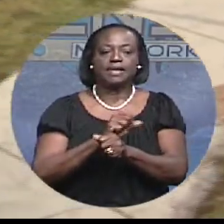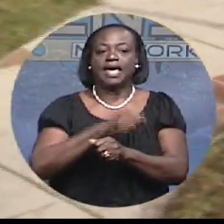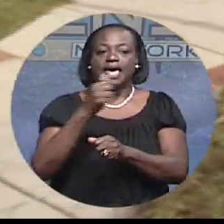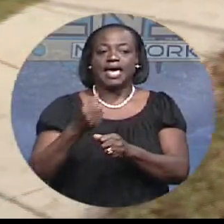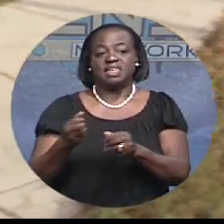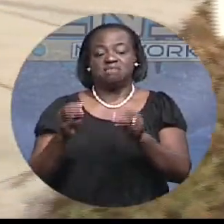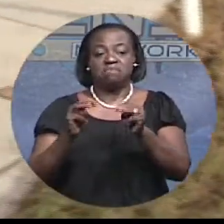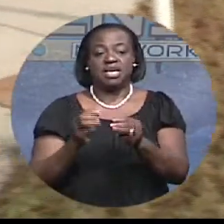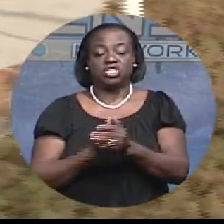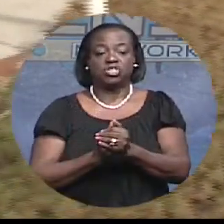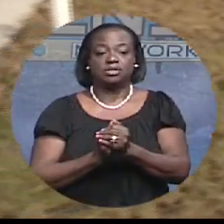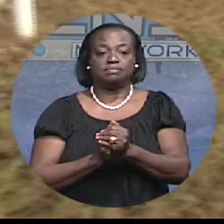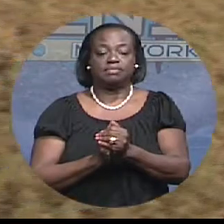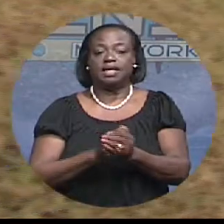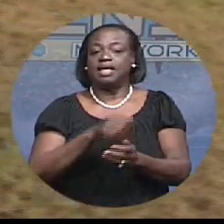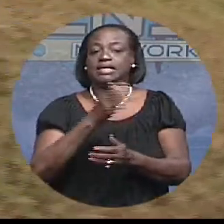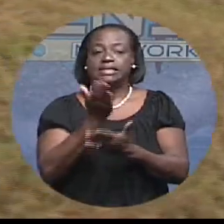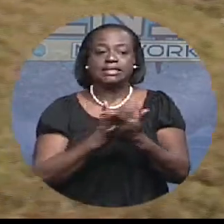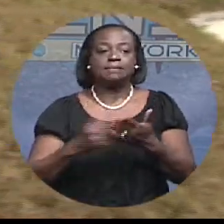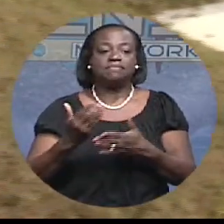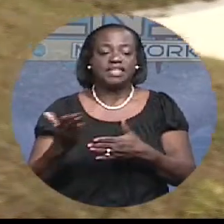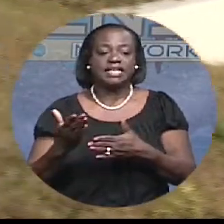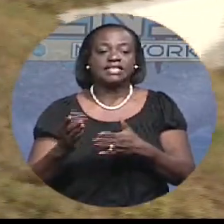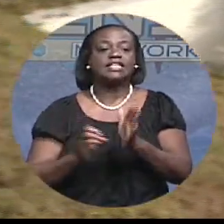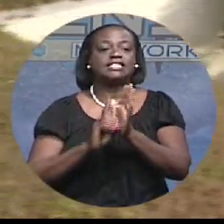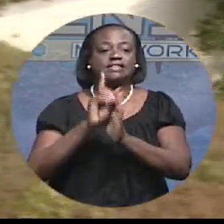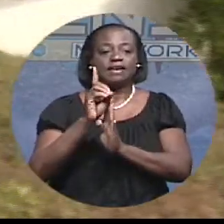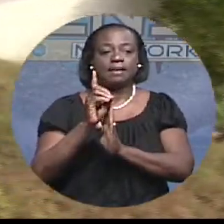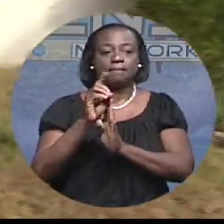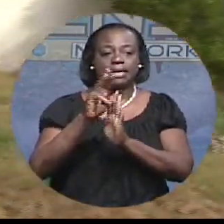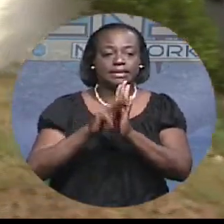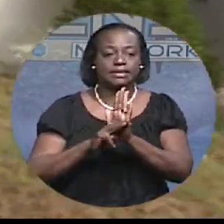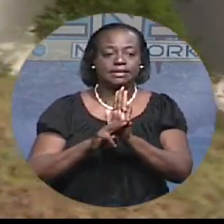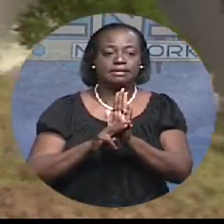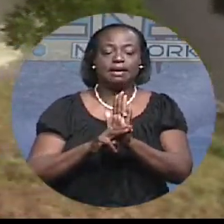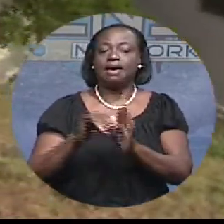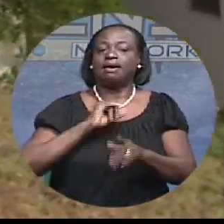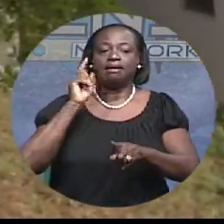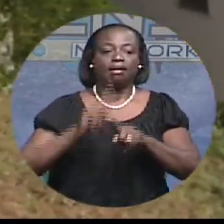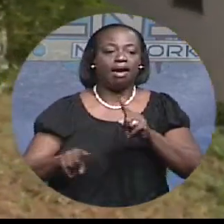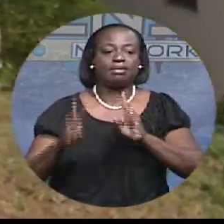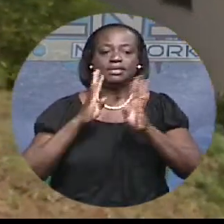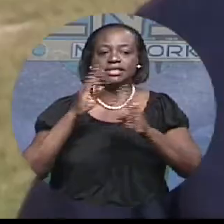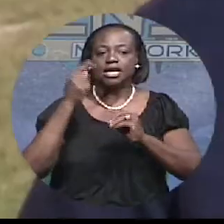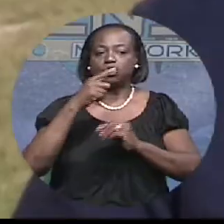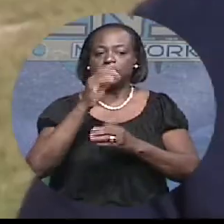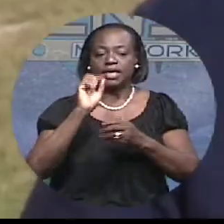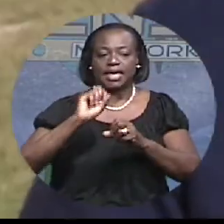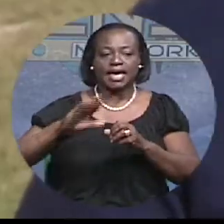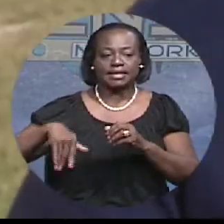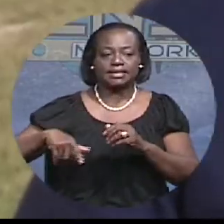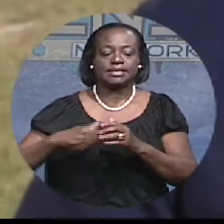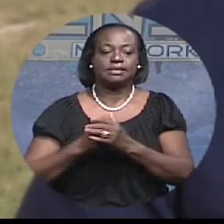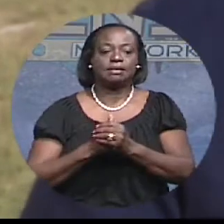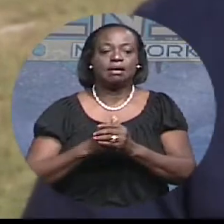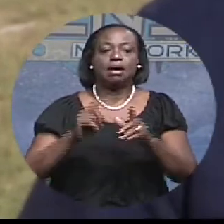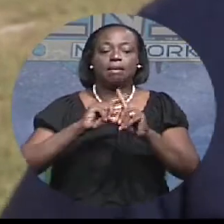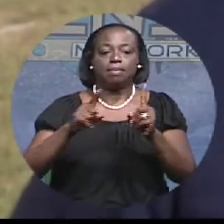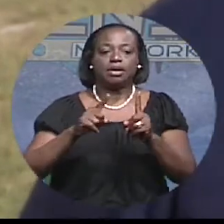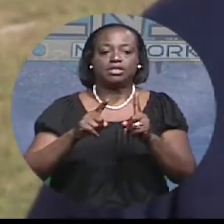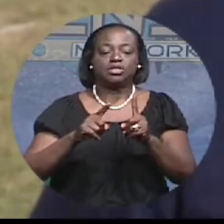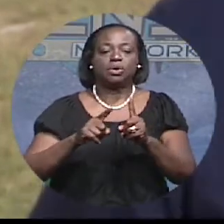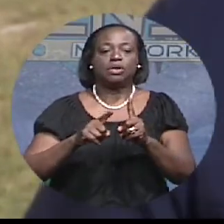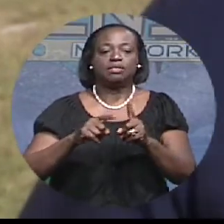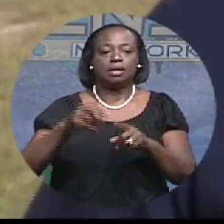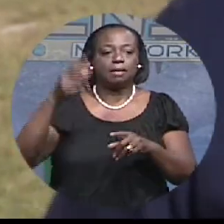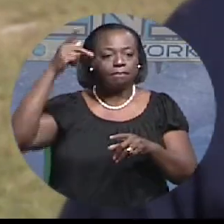on the drawing board? There are some things that are in development that I'm not privy to speak to yet, but I know the Prime Minister is actively searching for a project for